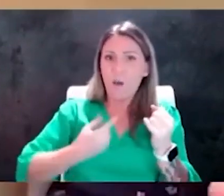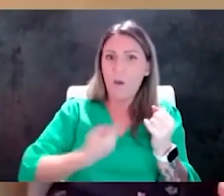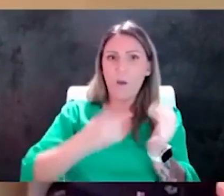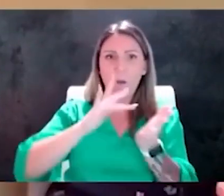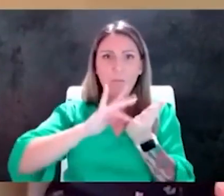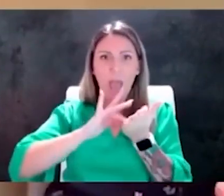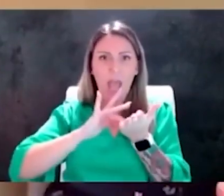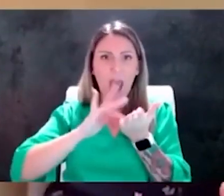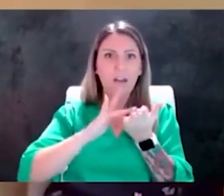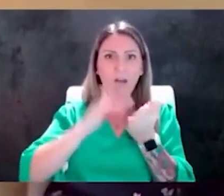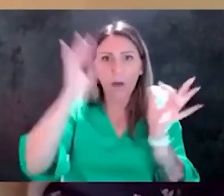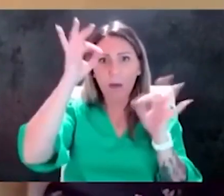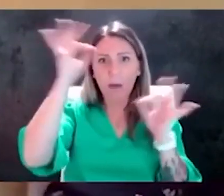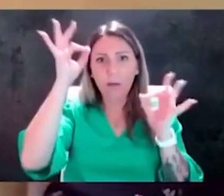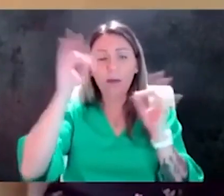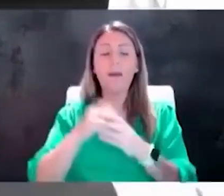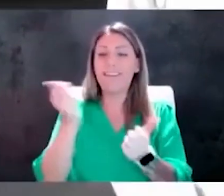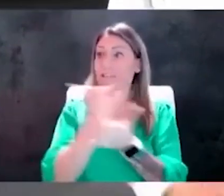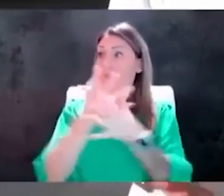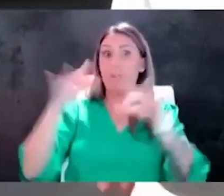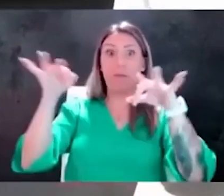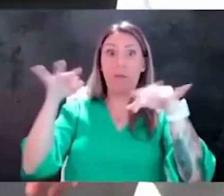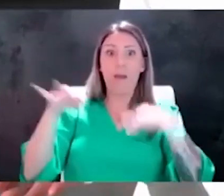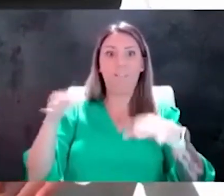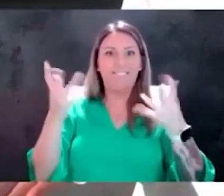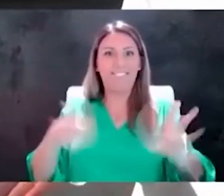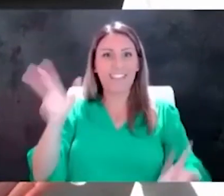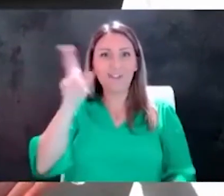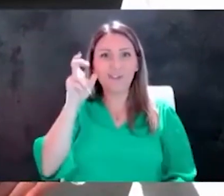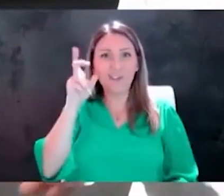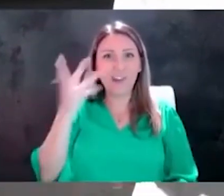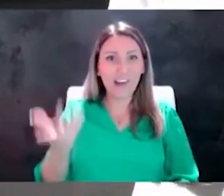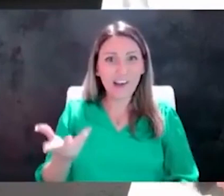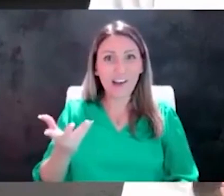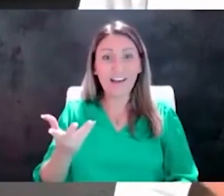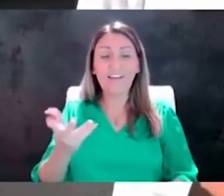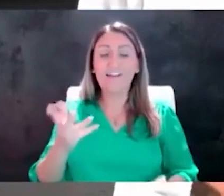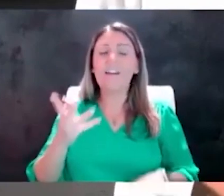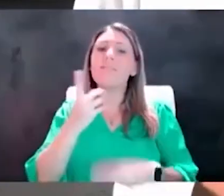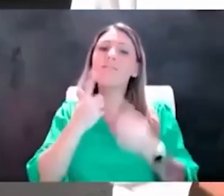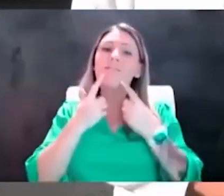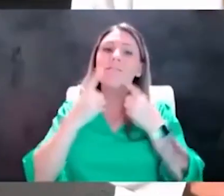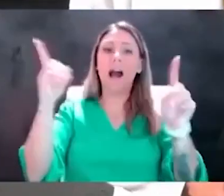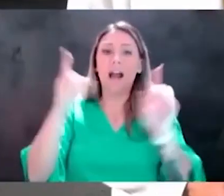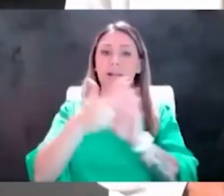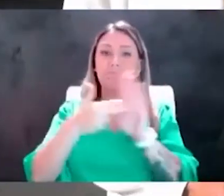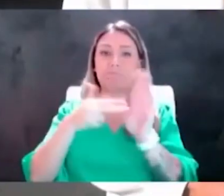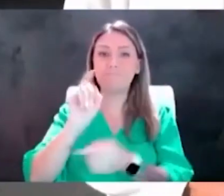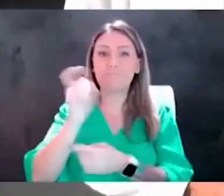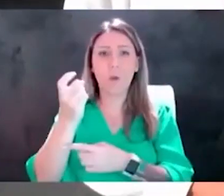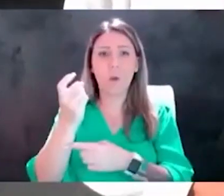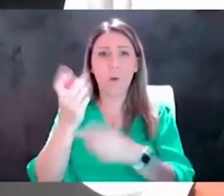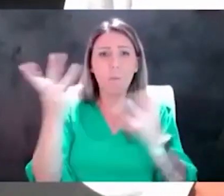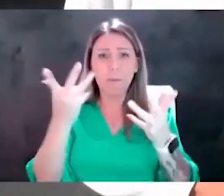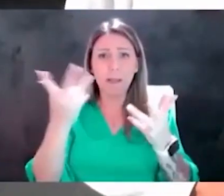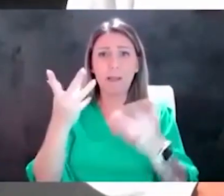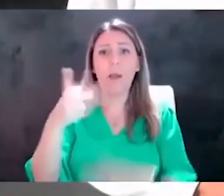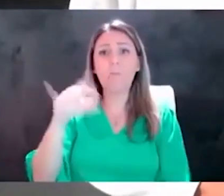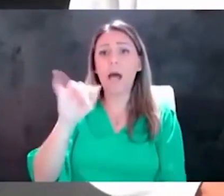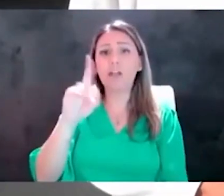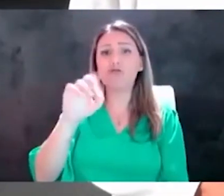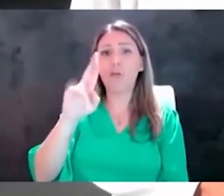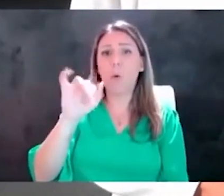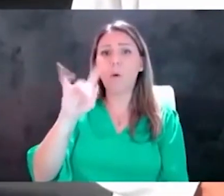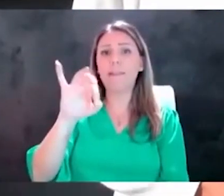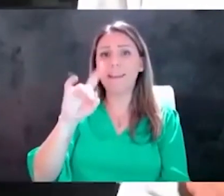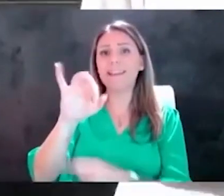Everything I described, they had heard it before. And she finally got a diagnosis. Mikayla was diagnosed with something called Postural Orthostatic